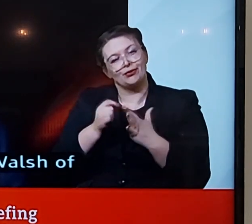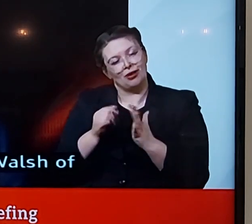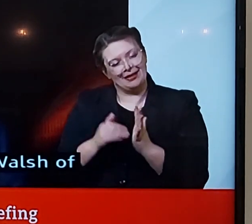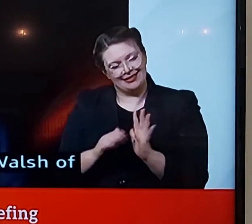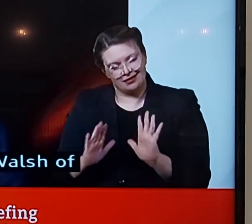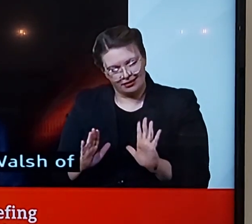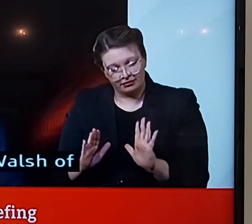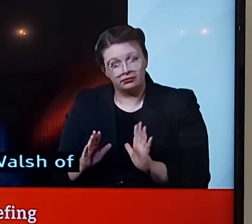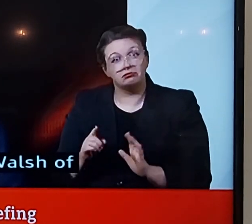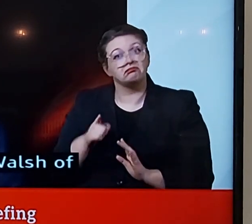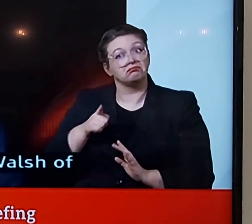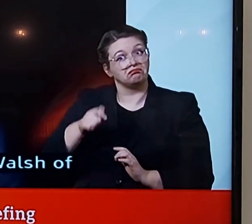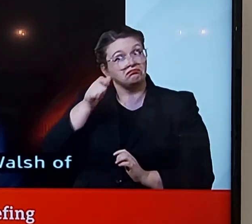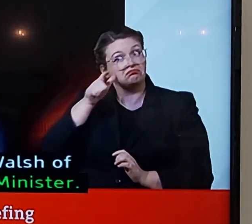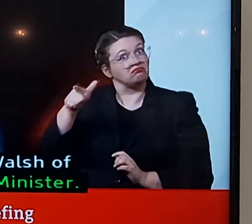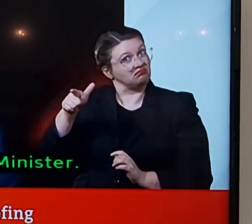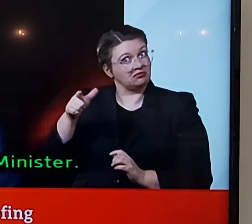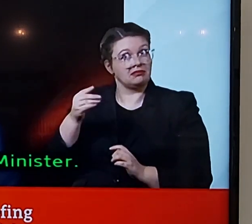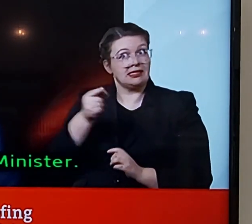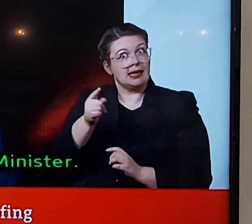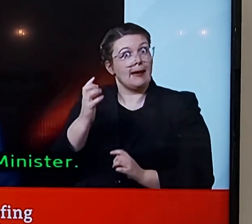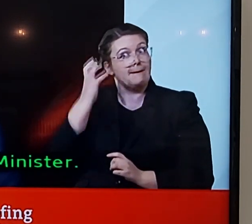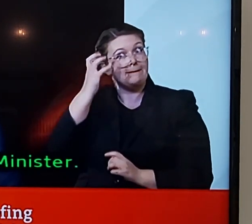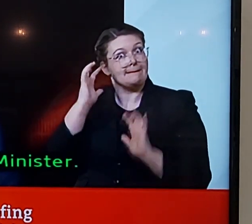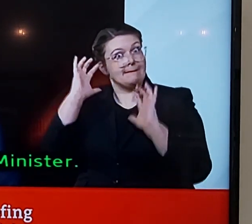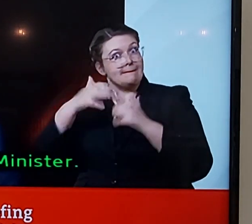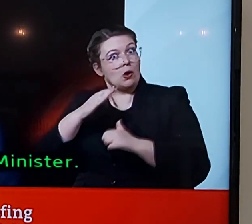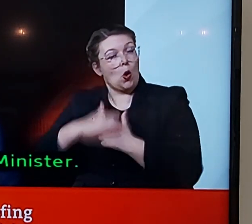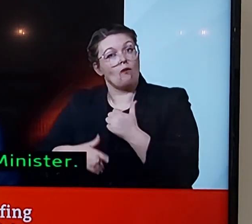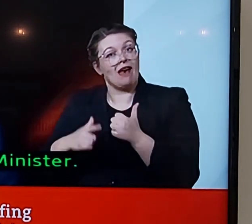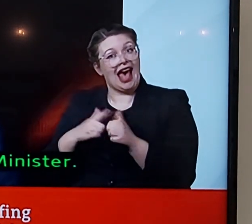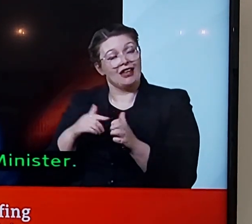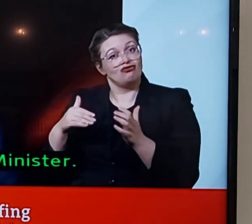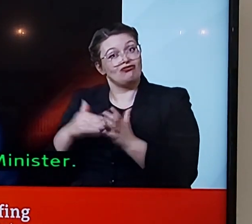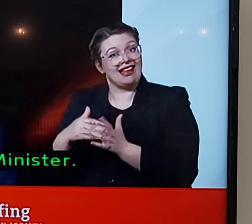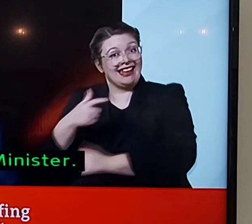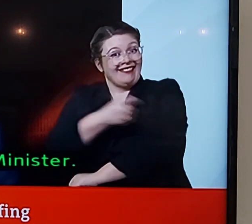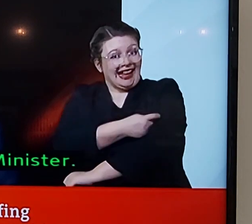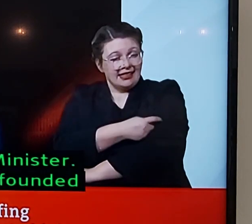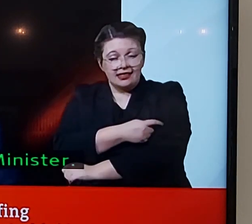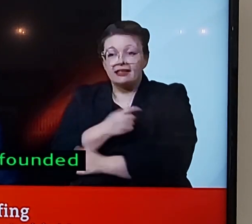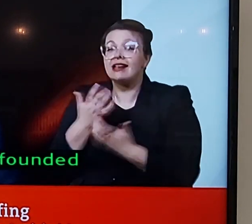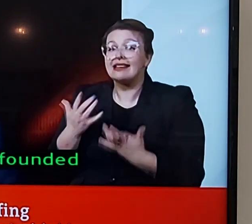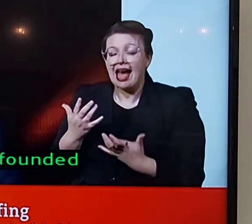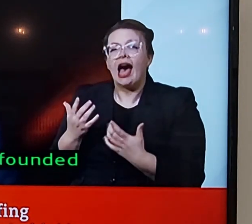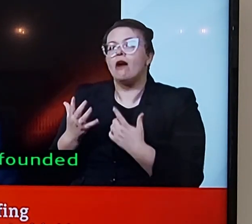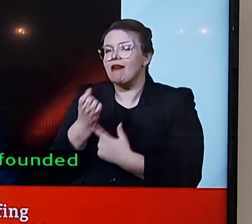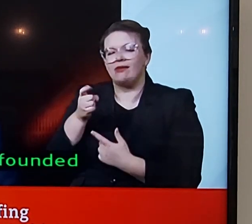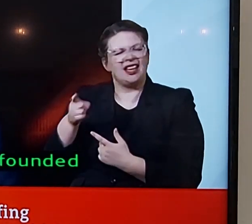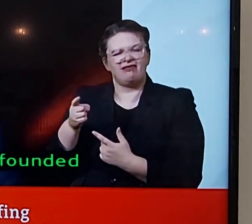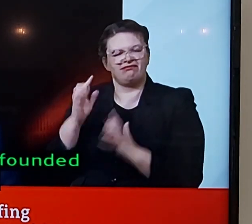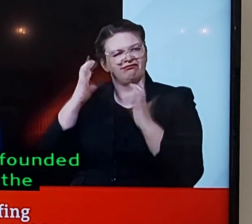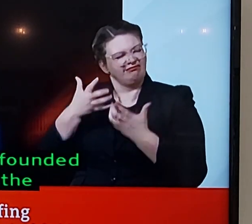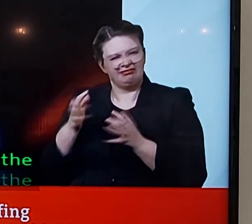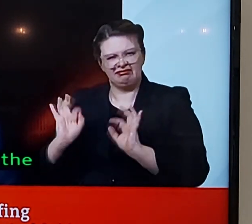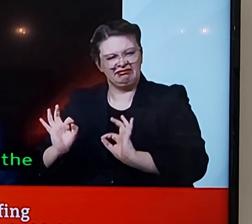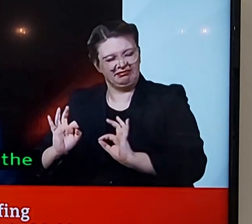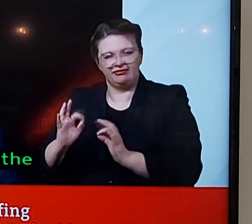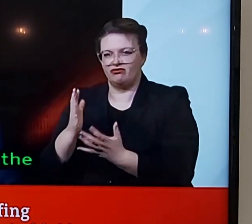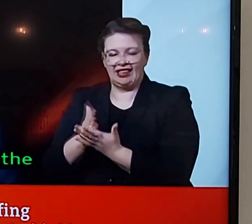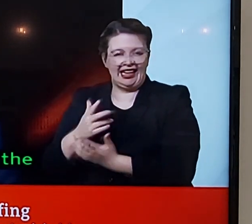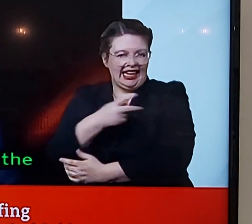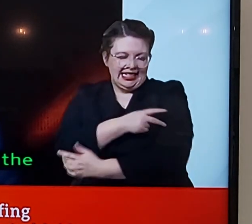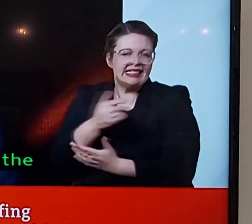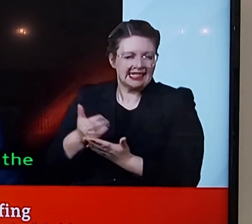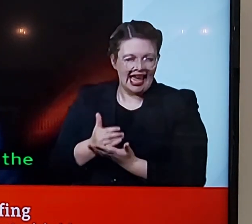founded concerns about the safety of the AstraZeneca vaccine might put some people off from having